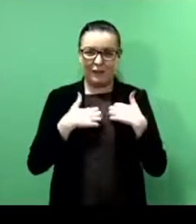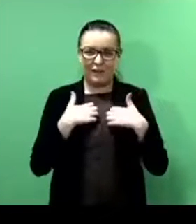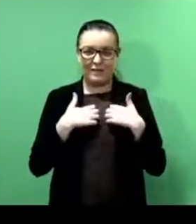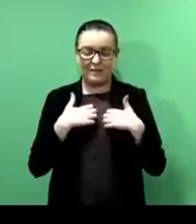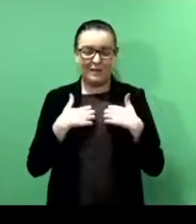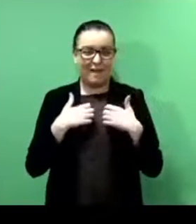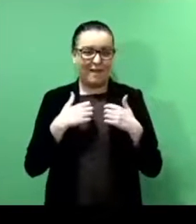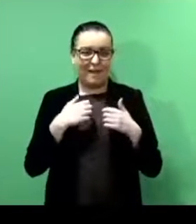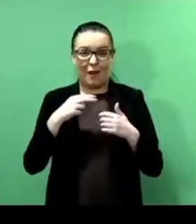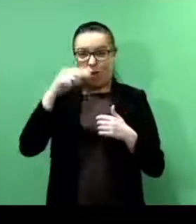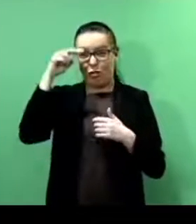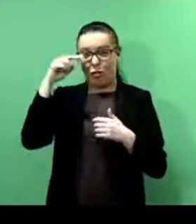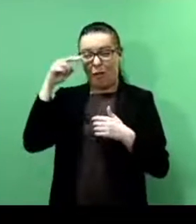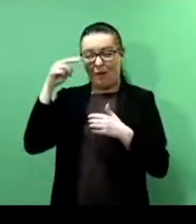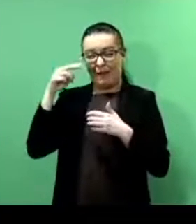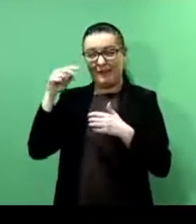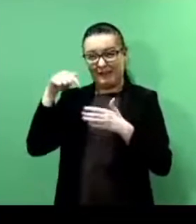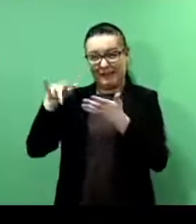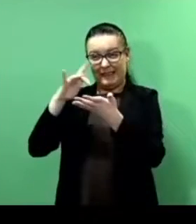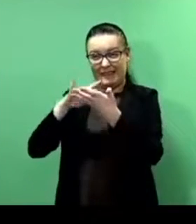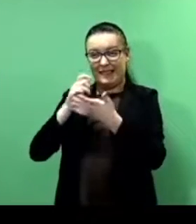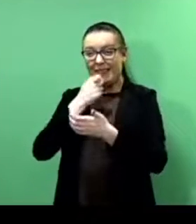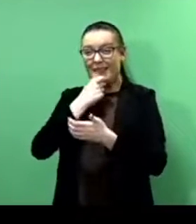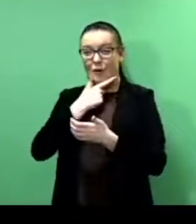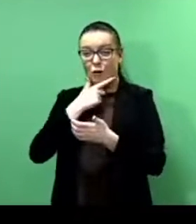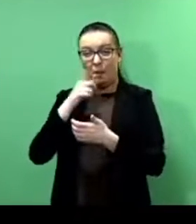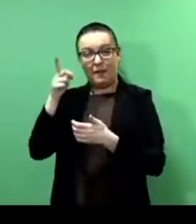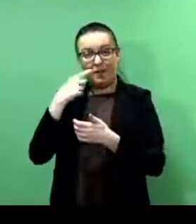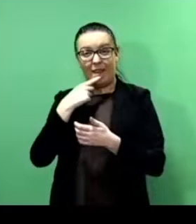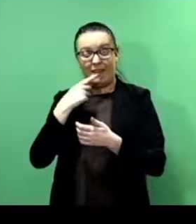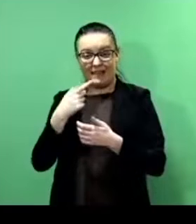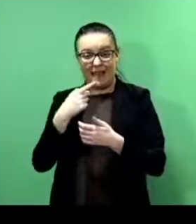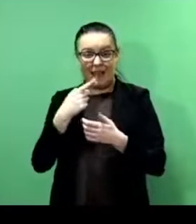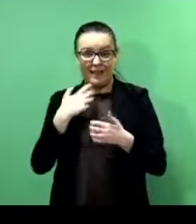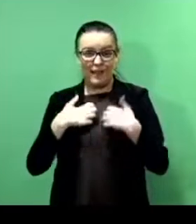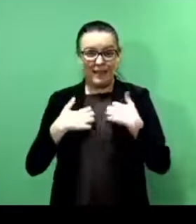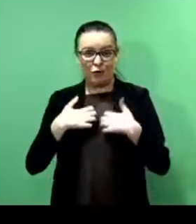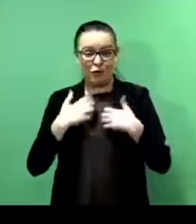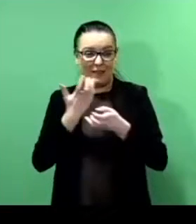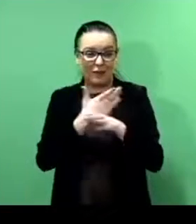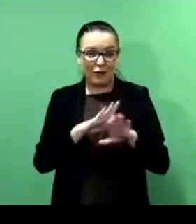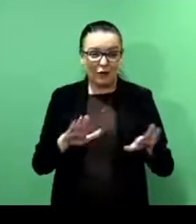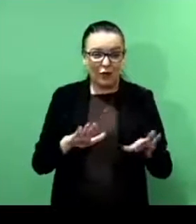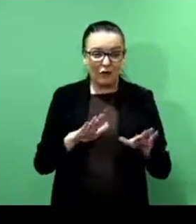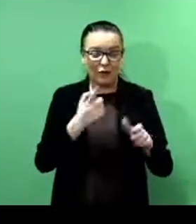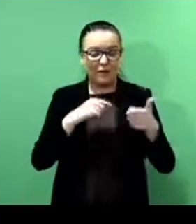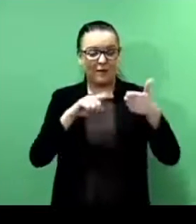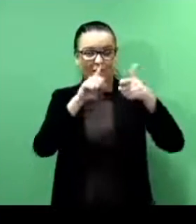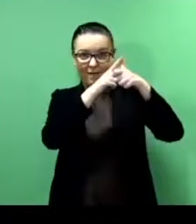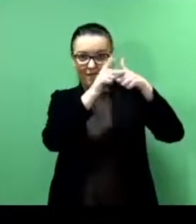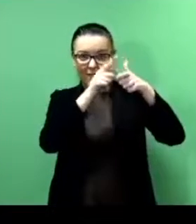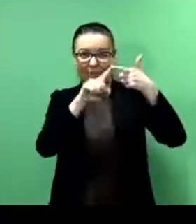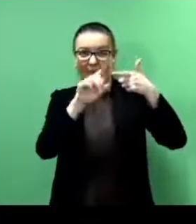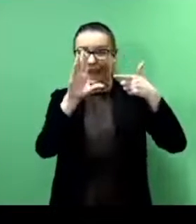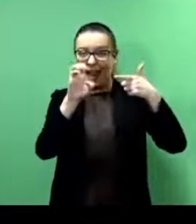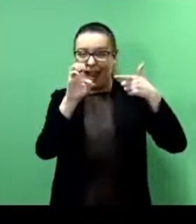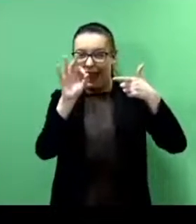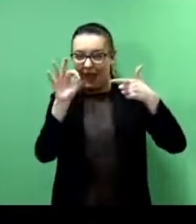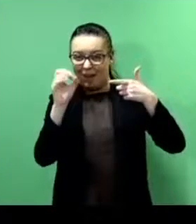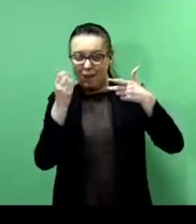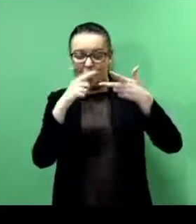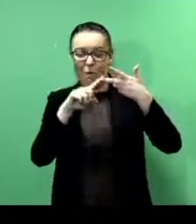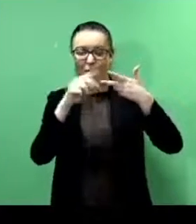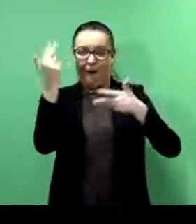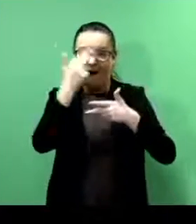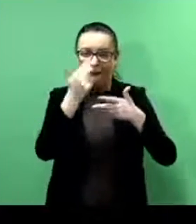the northeast inner city in Dublin, the number one interest was swimming. The second highest interest was Lego, arts and crafts, cookery were